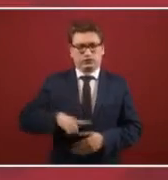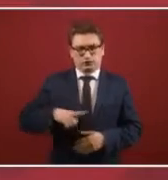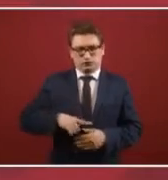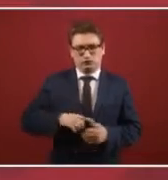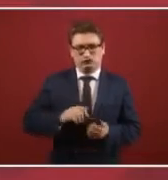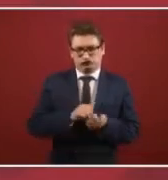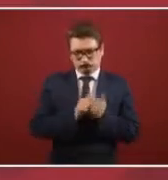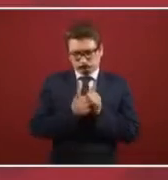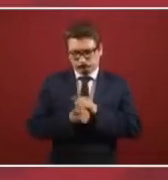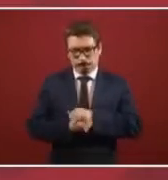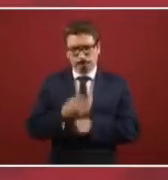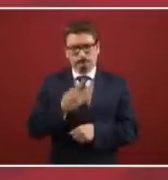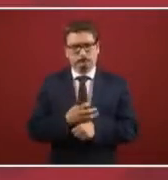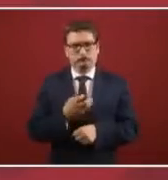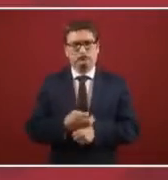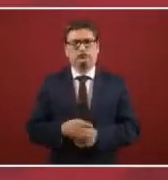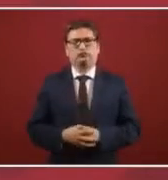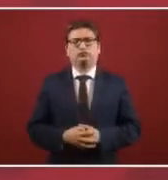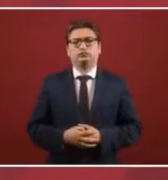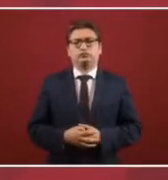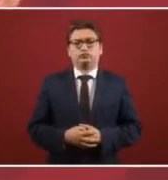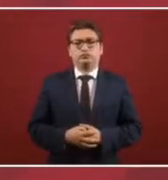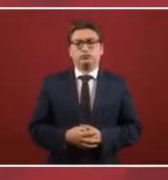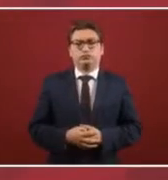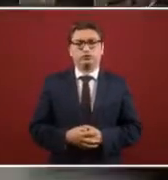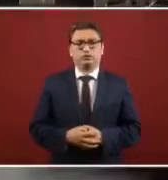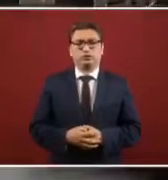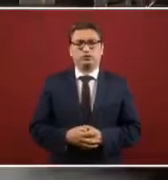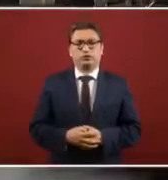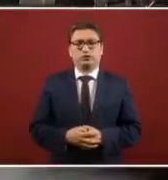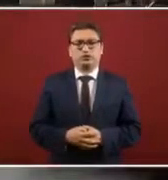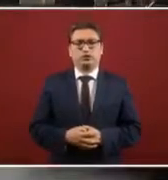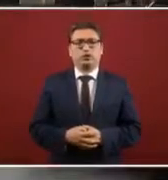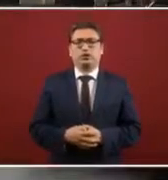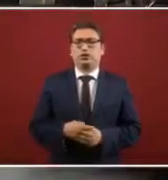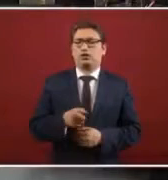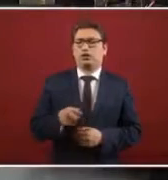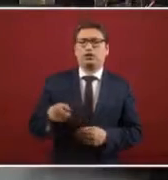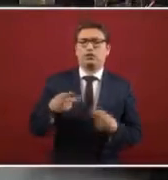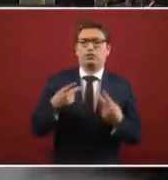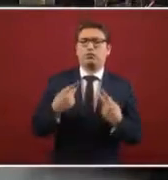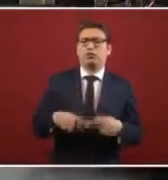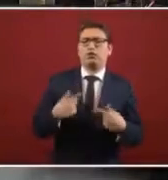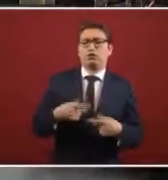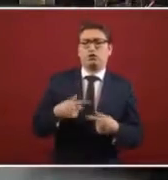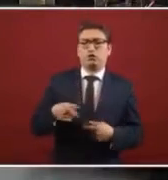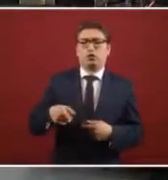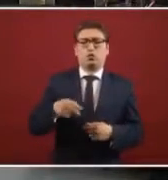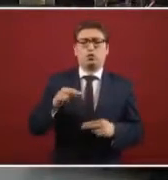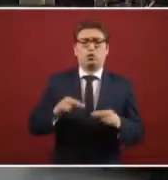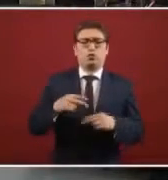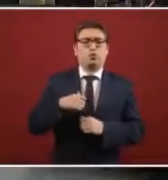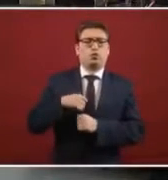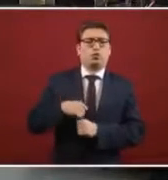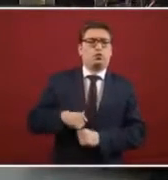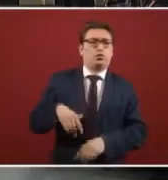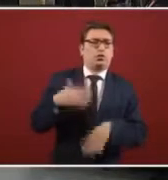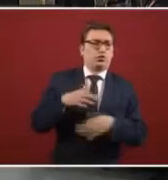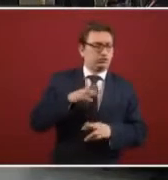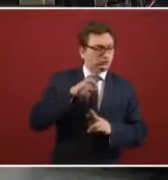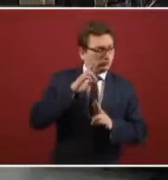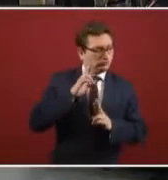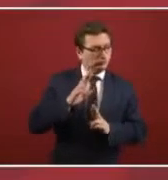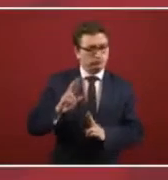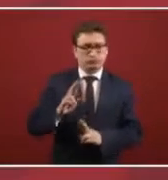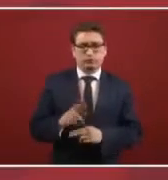fourth transformation. Nada de que no se puede tocar al intocable. It's not like you can't touch the No se untouchables podía tocar al presidente,